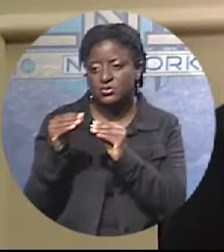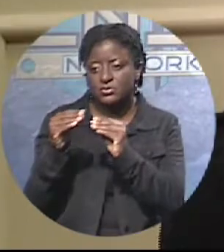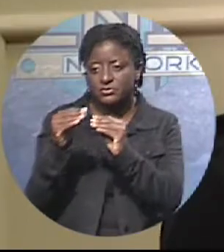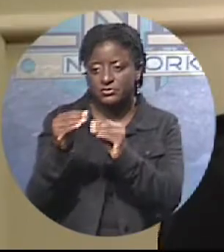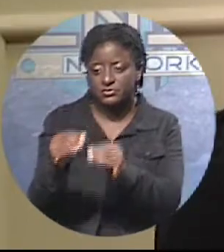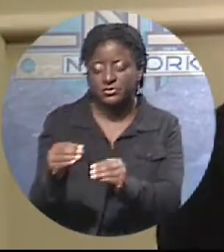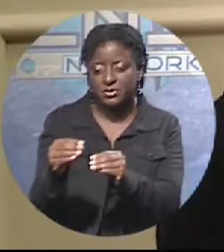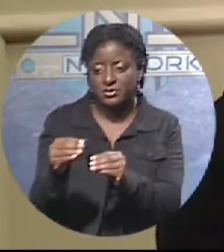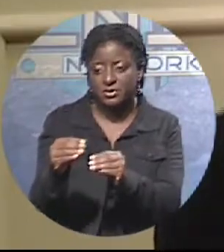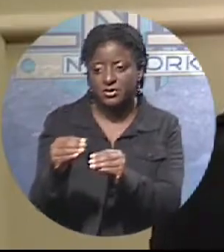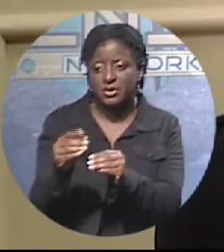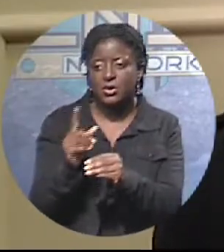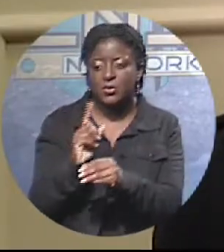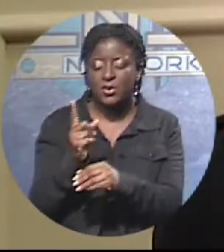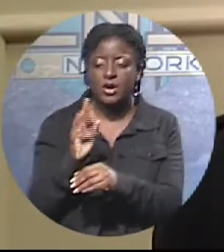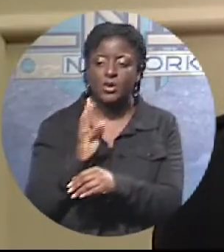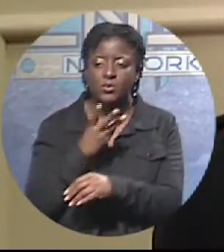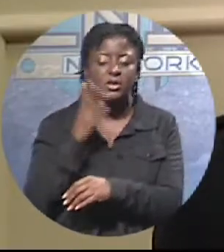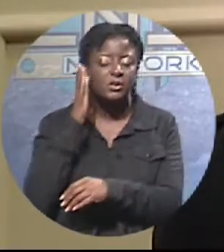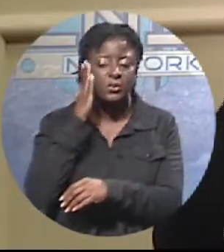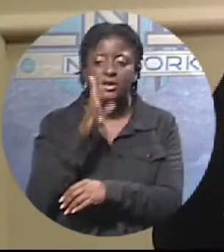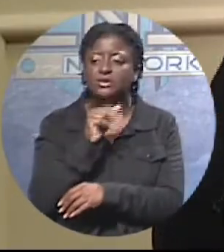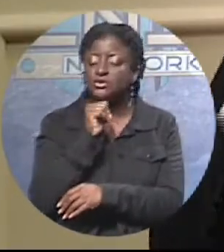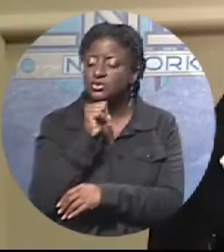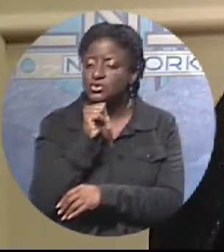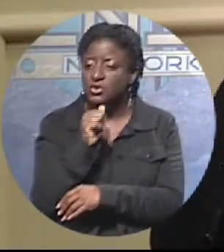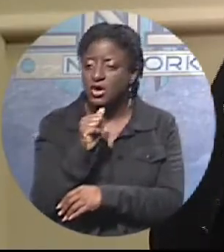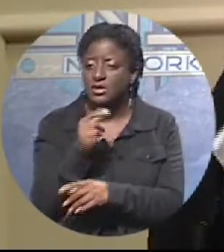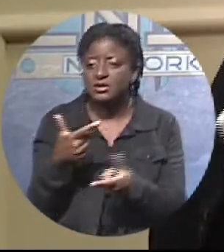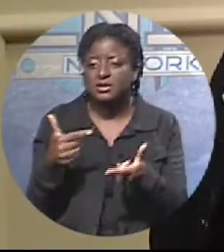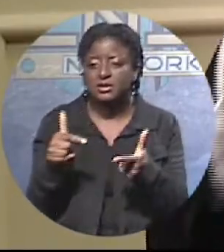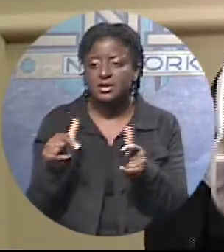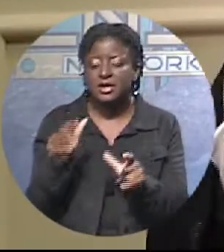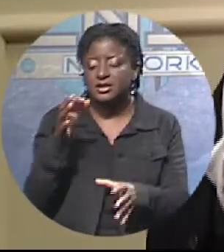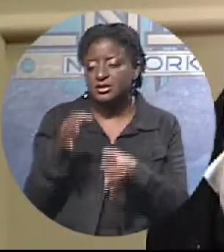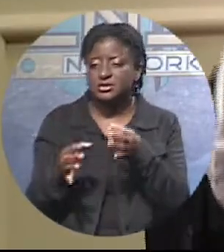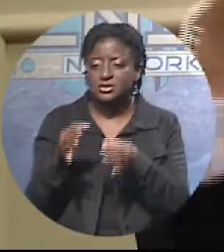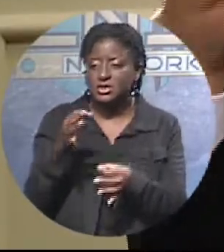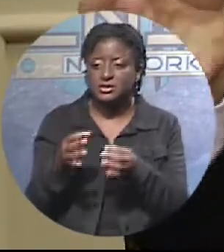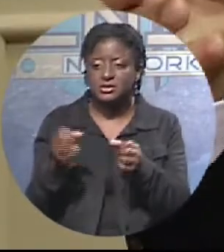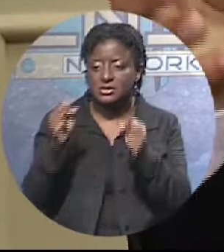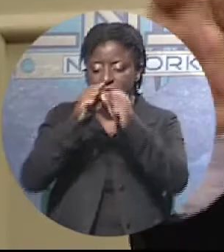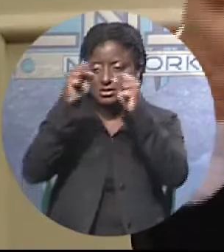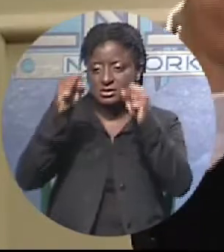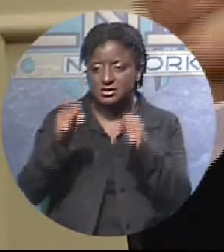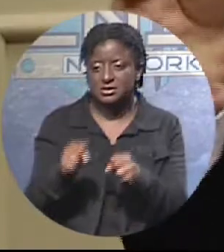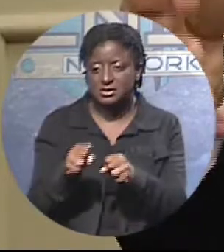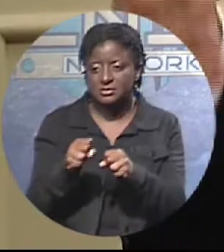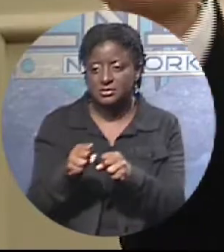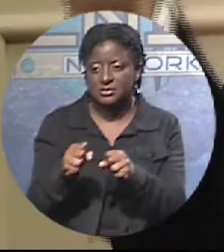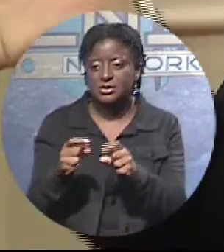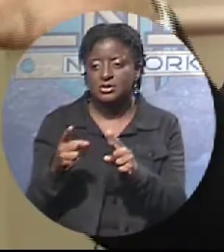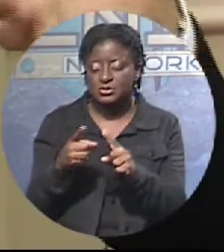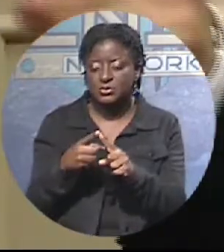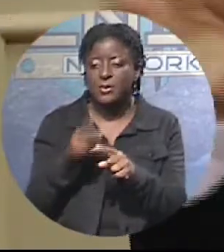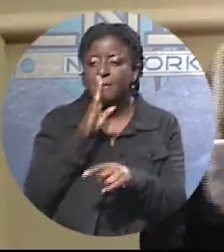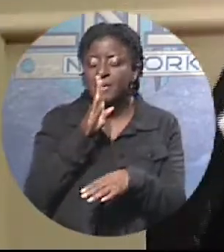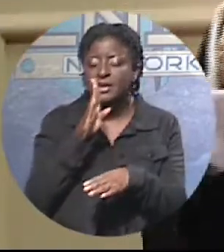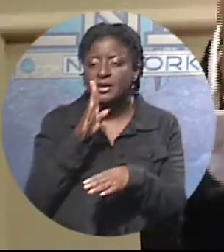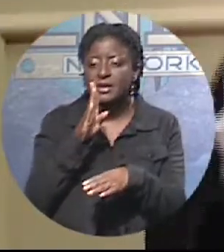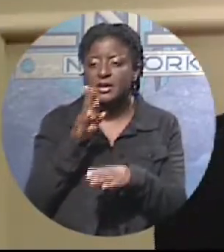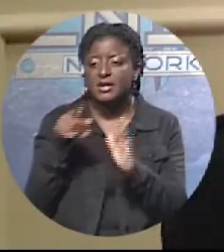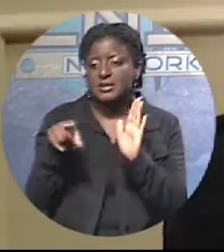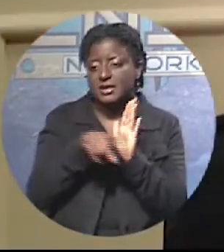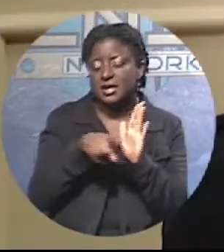once and for all will not sit down and just allow the justice system to be played in the way that is being played